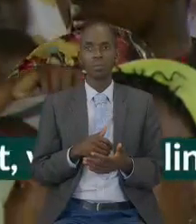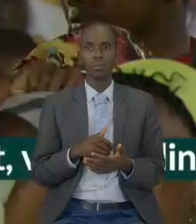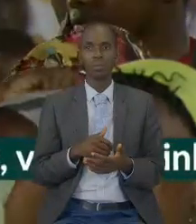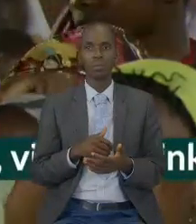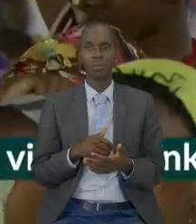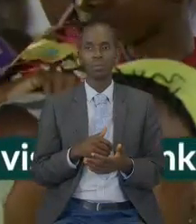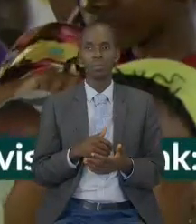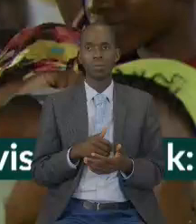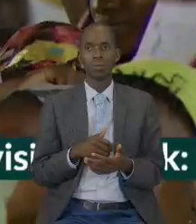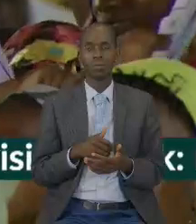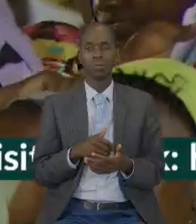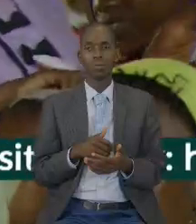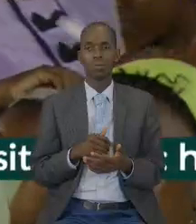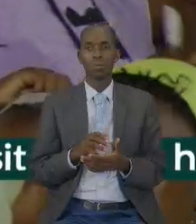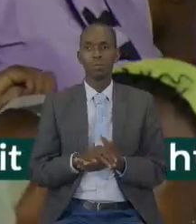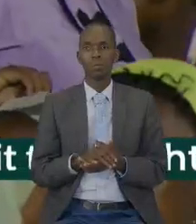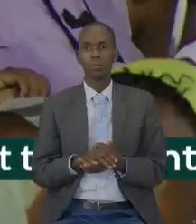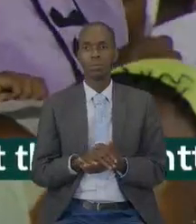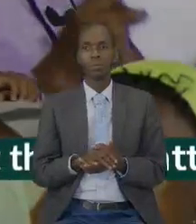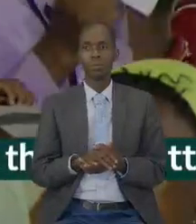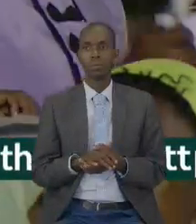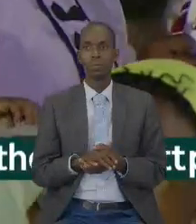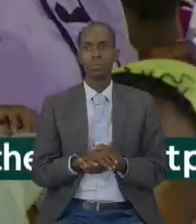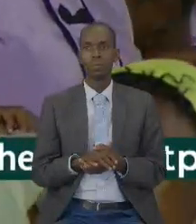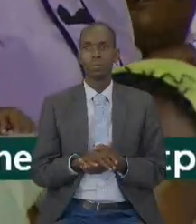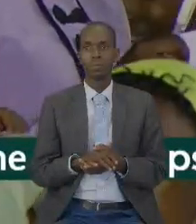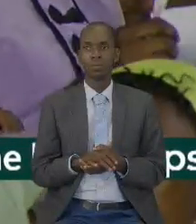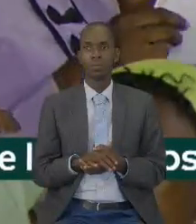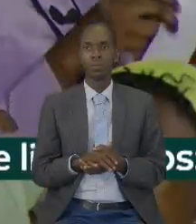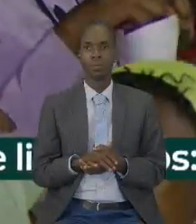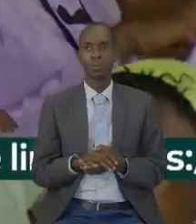Go now. God bless you. Go now. Those far, far behind too,